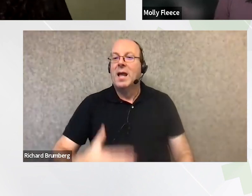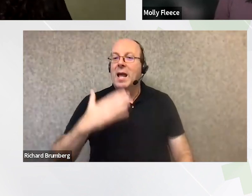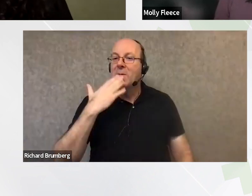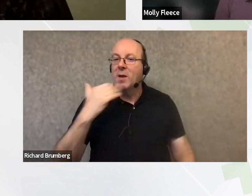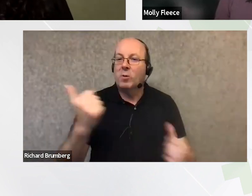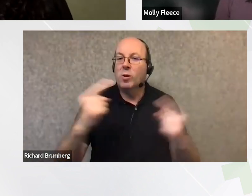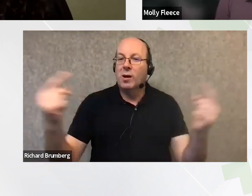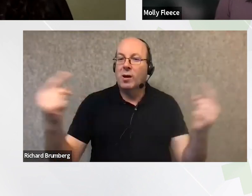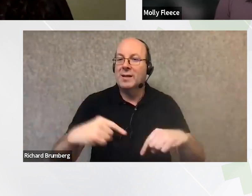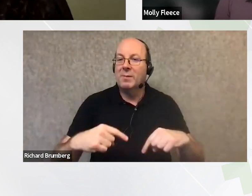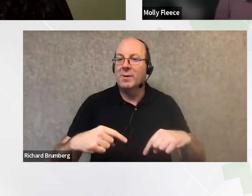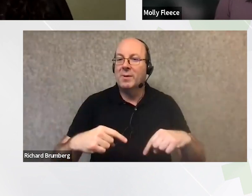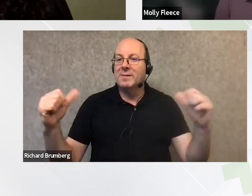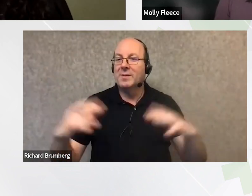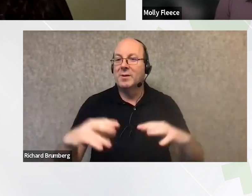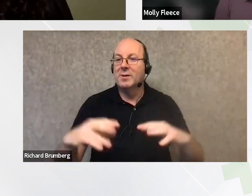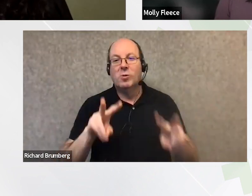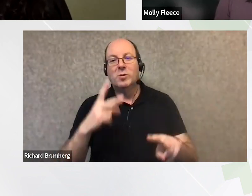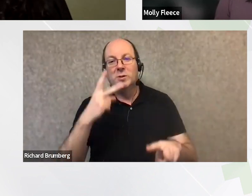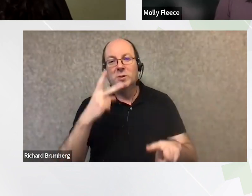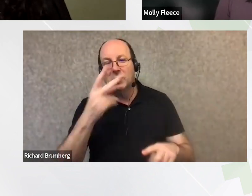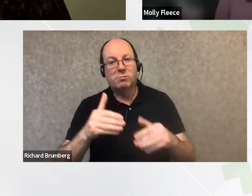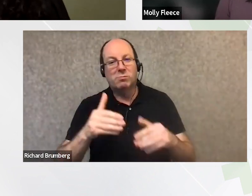for attending. We look forward to seeing you back at our